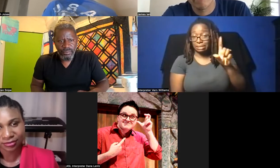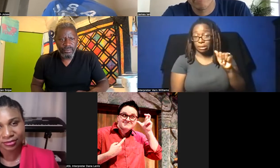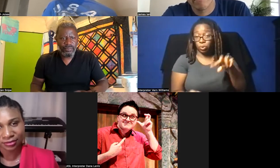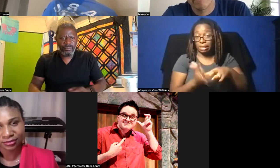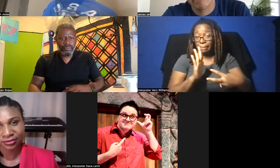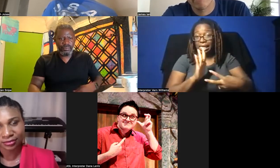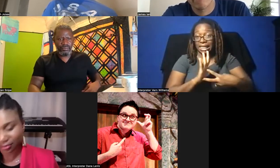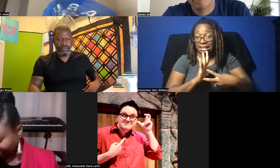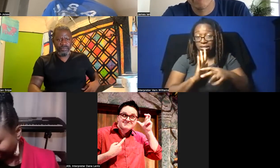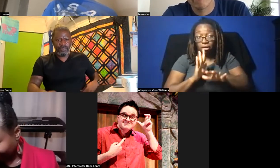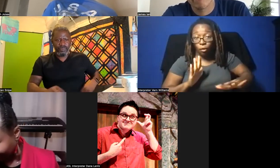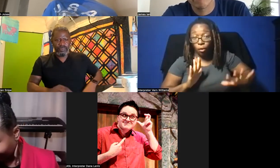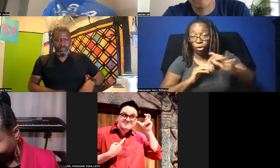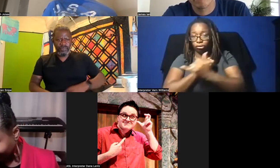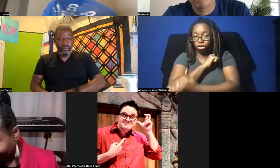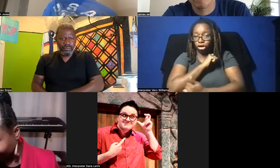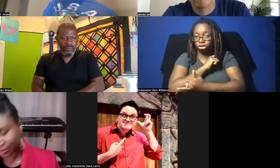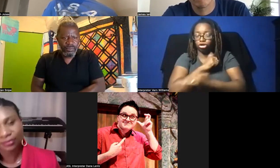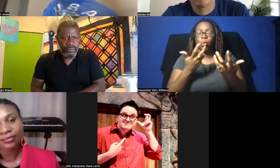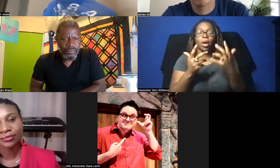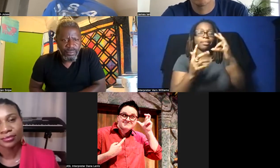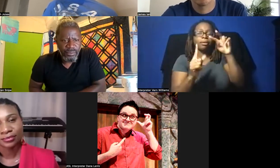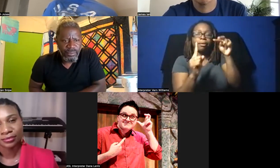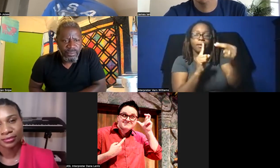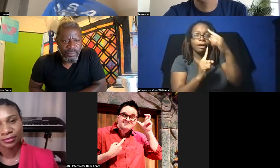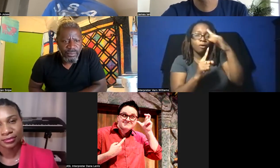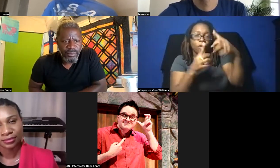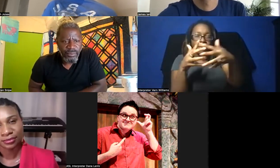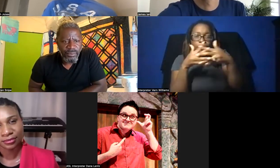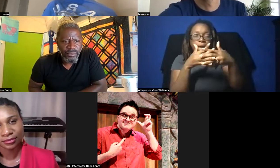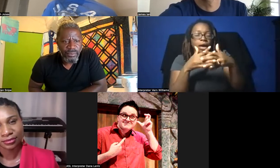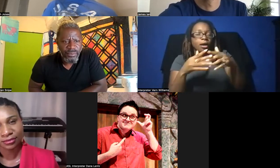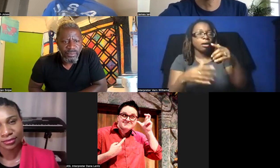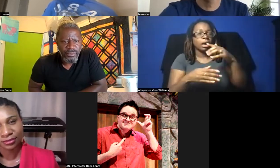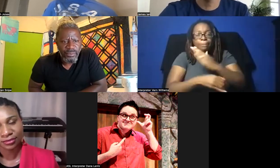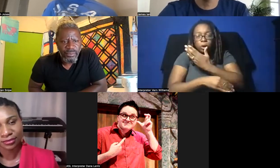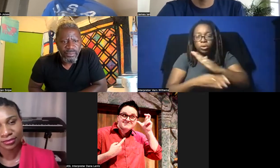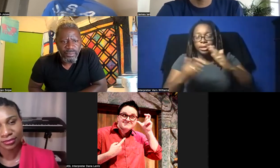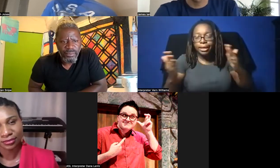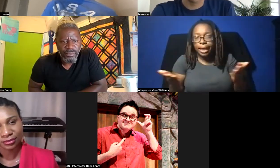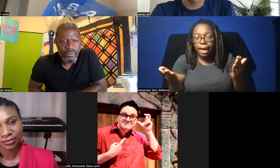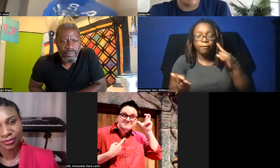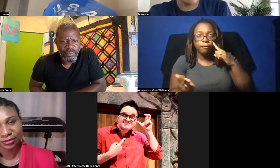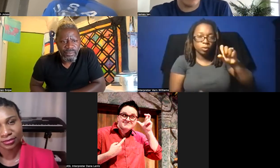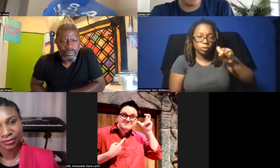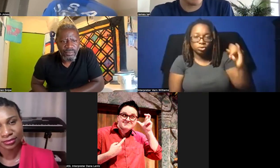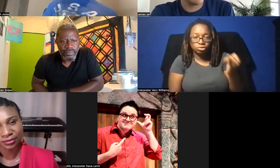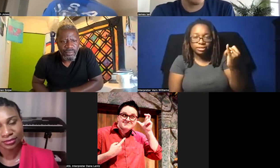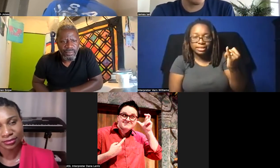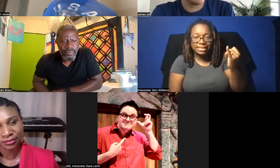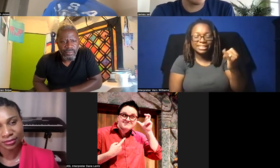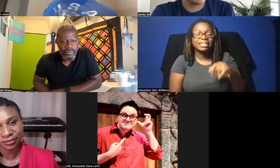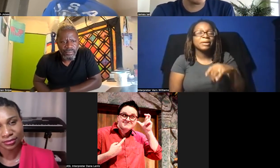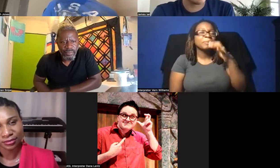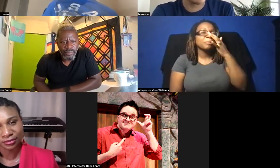the context of America, in the context of music, in the context of social justice.